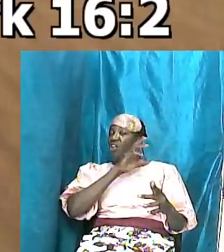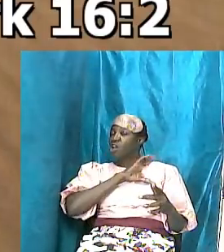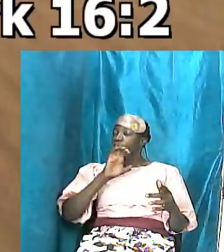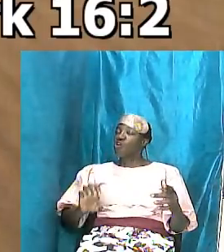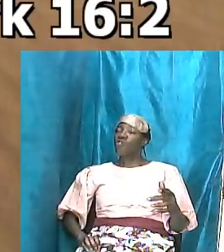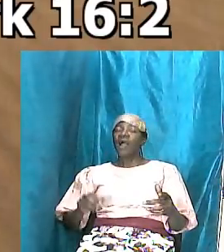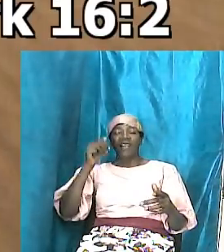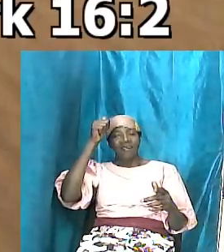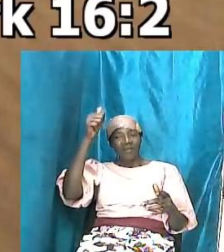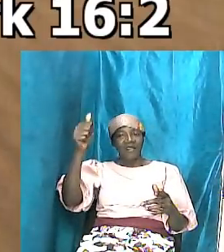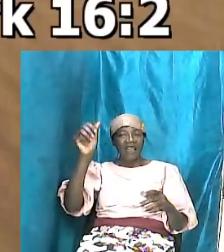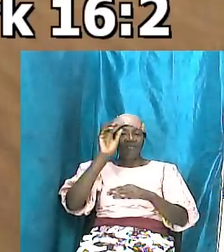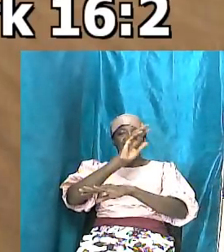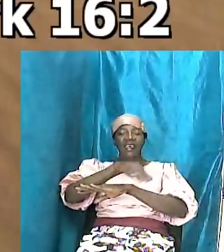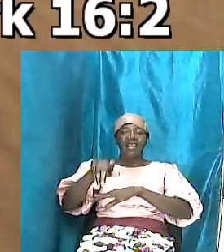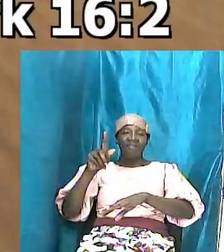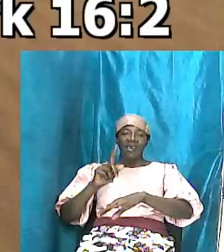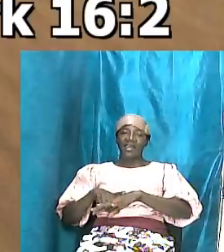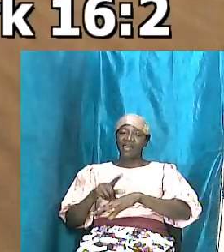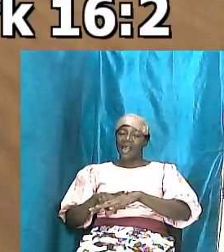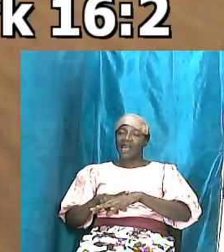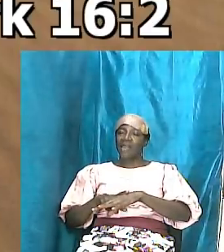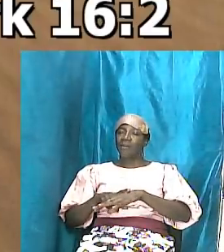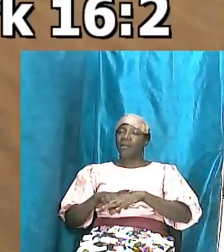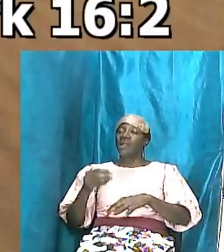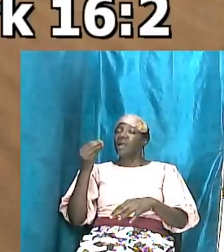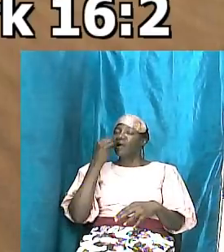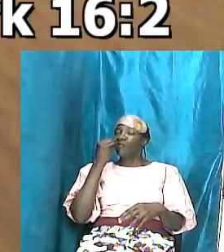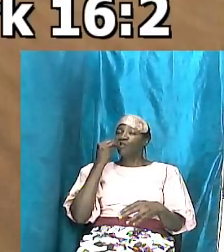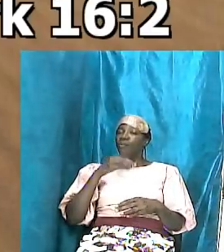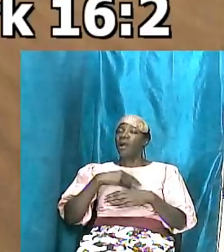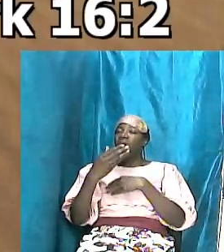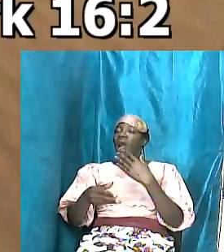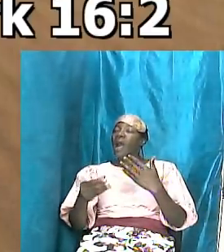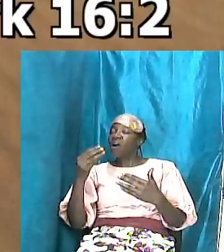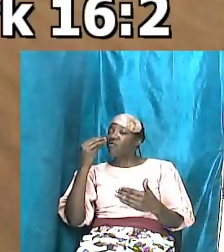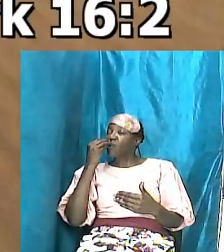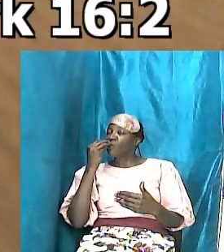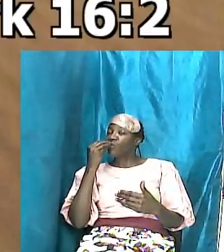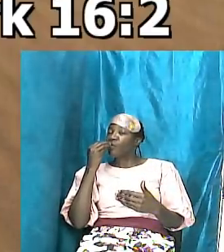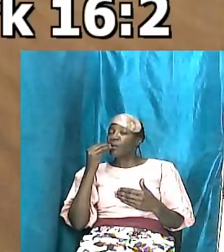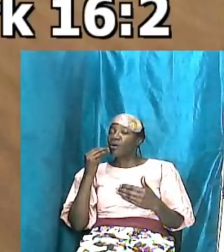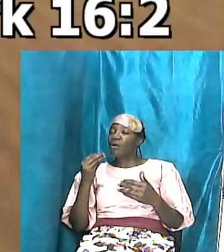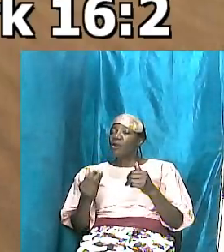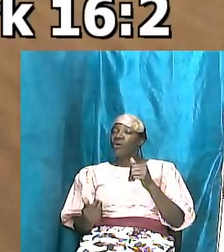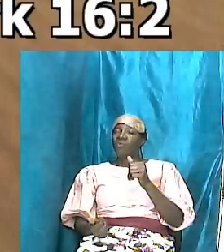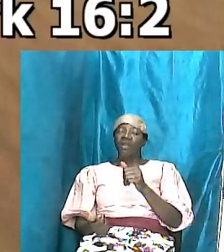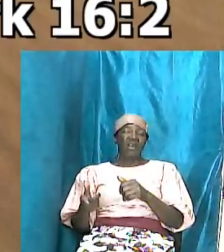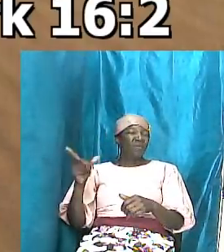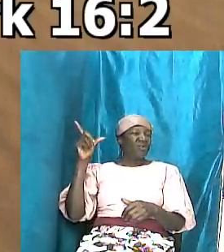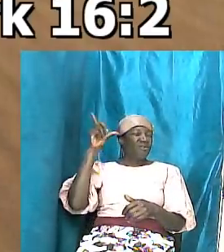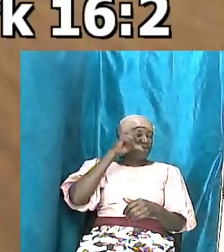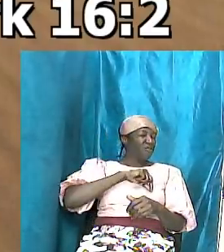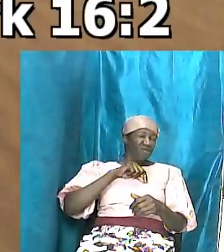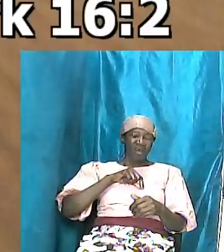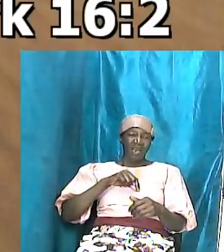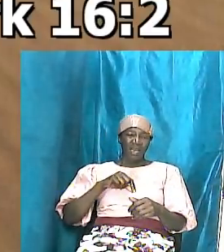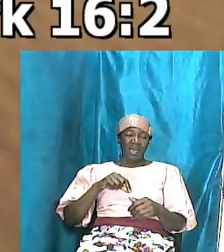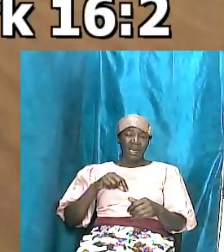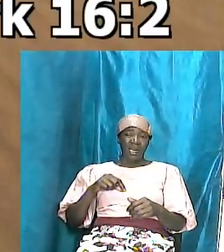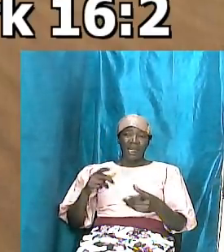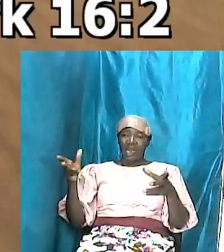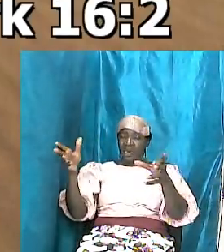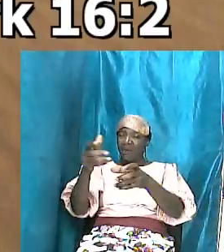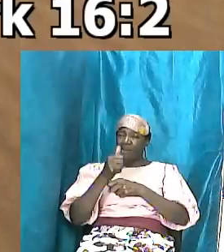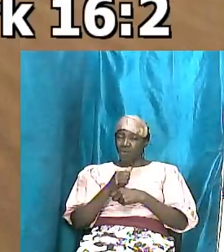evening time at supper. And then after supper is when he was betrayed, and they took him, and he was grilled that night, going over into